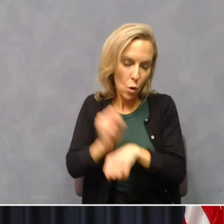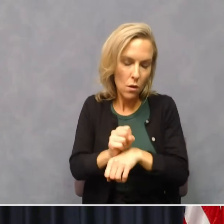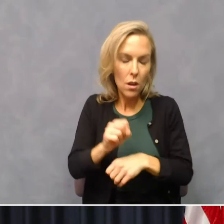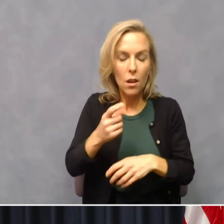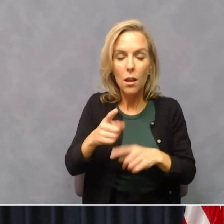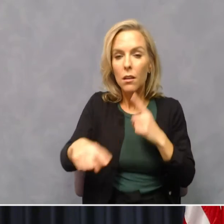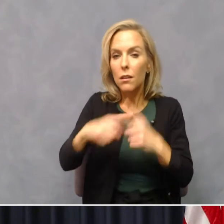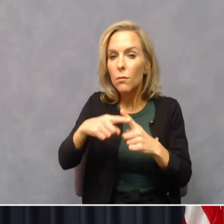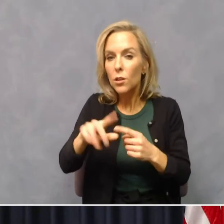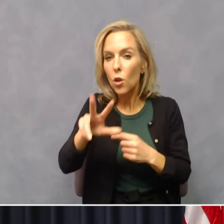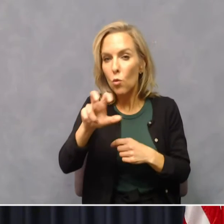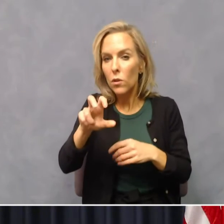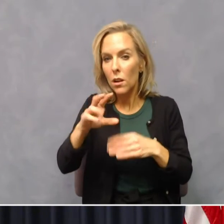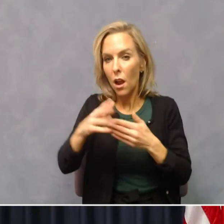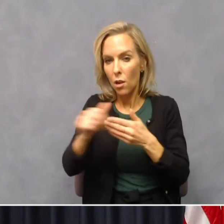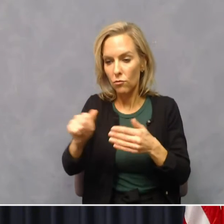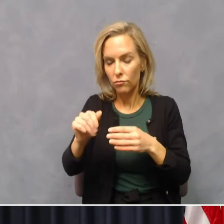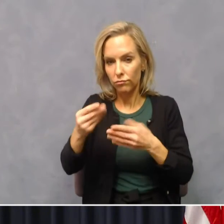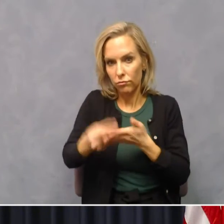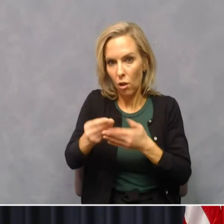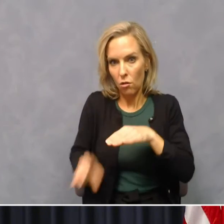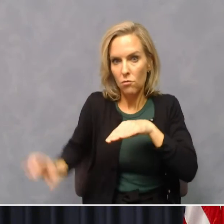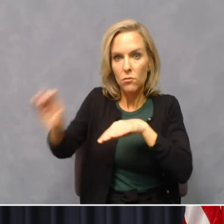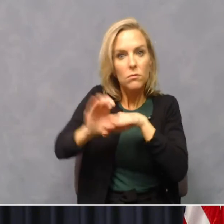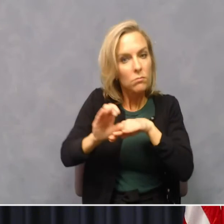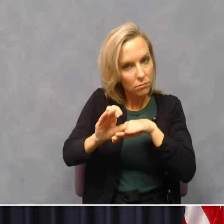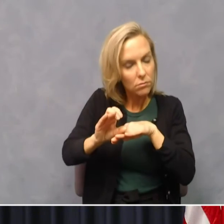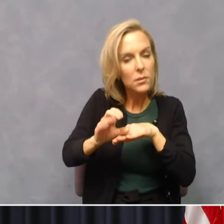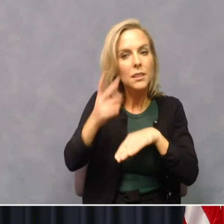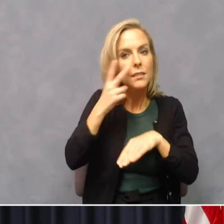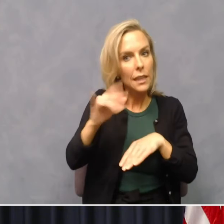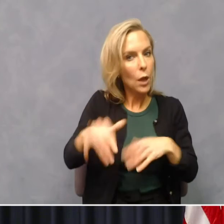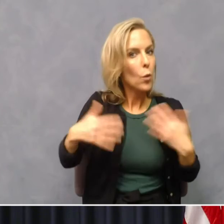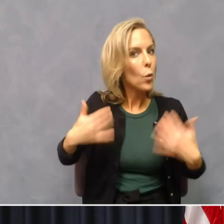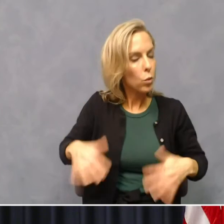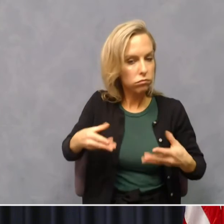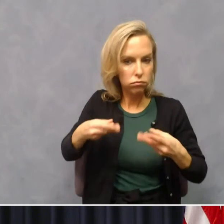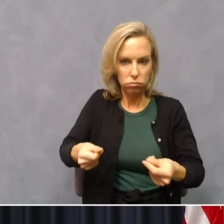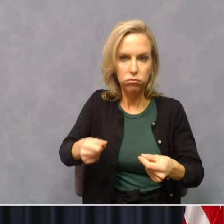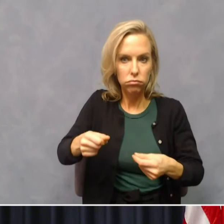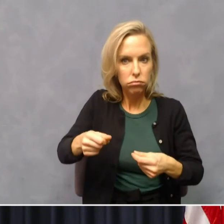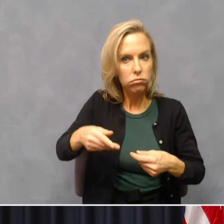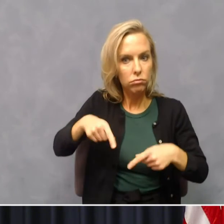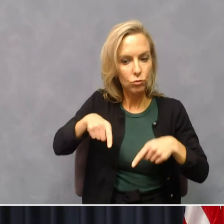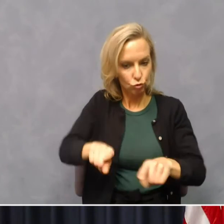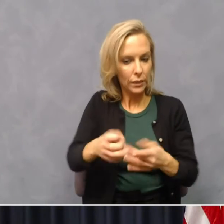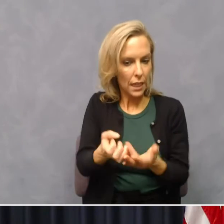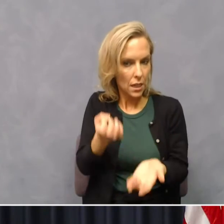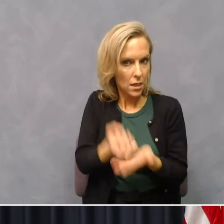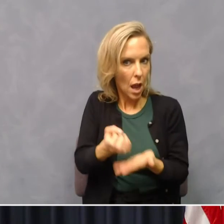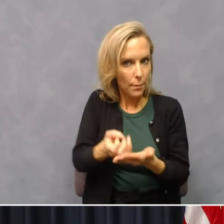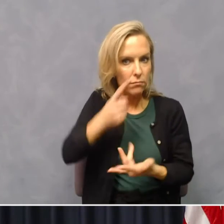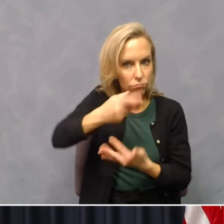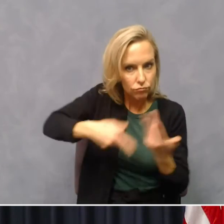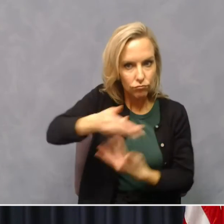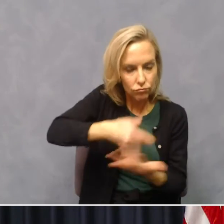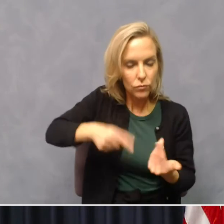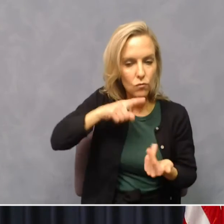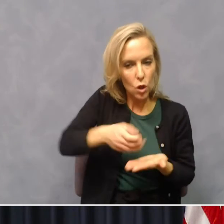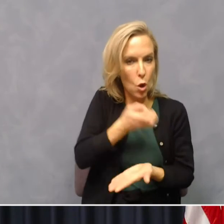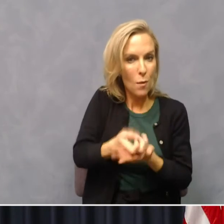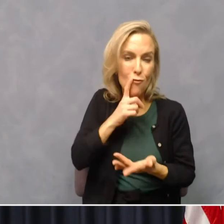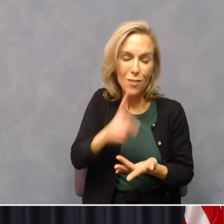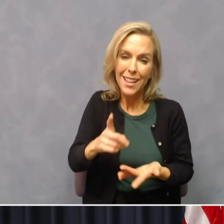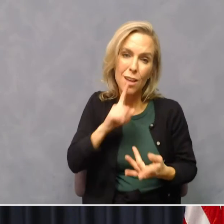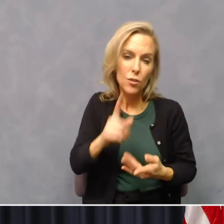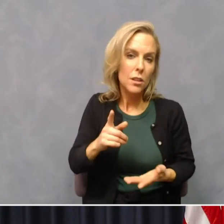We've seen how well that cycles through the economy. It's going to provide some relief for those that have had to bury their